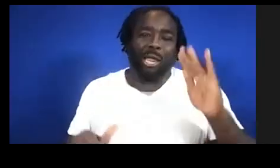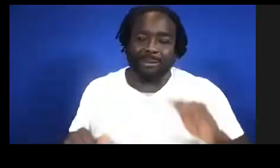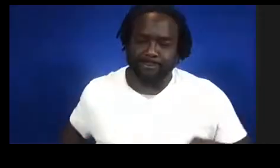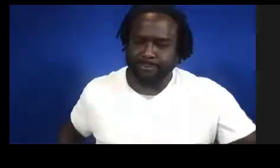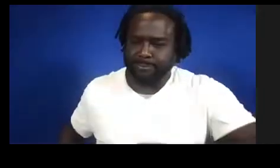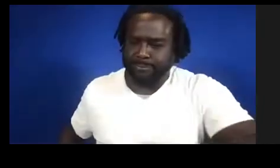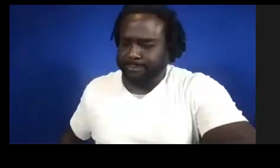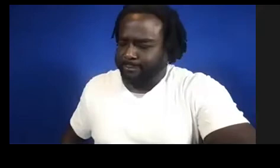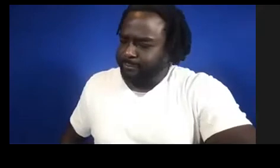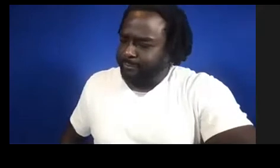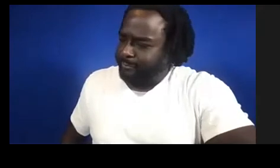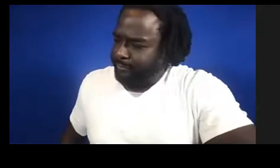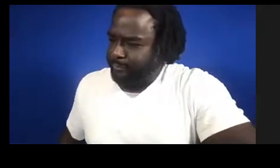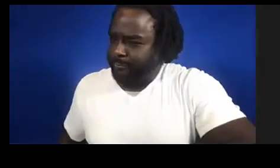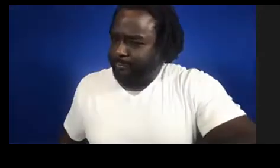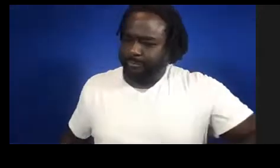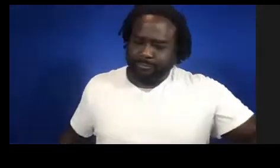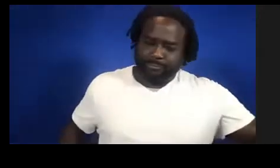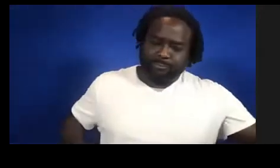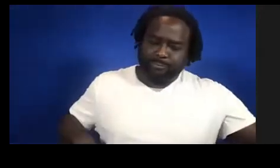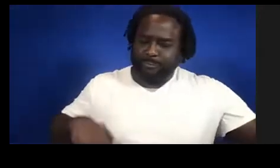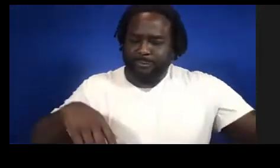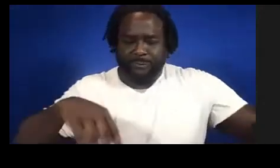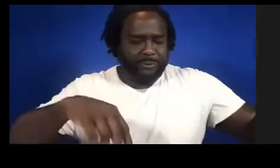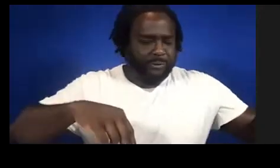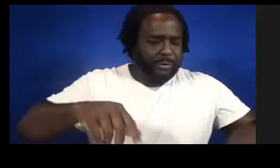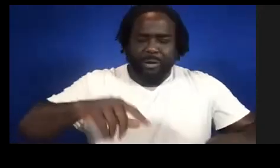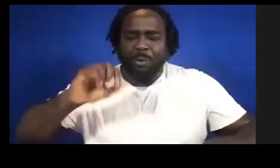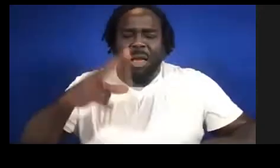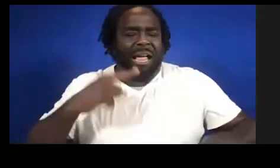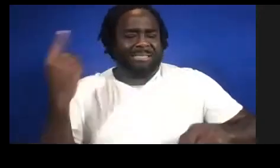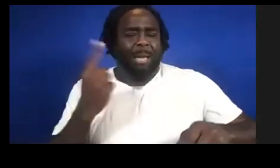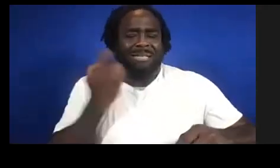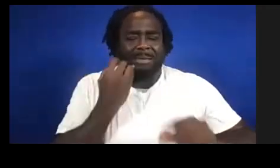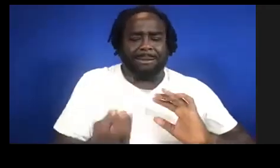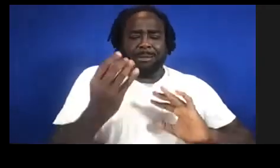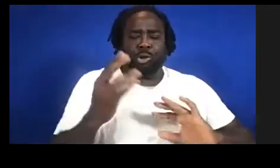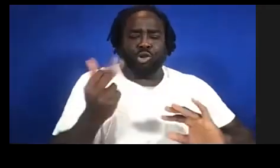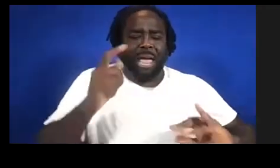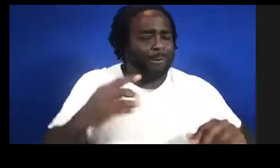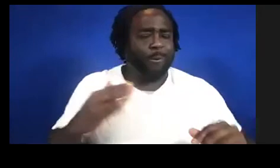You know that by the time you get home, Jack might be drowning and you can wrap it on up.